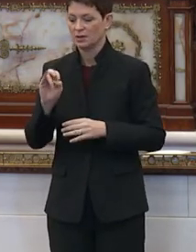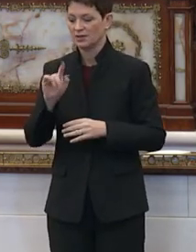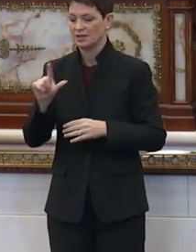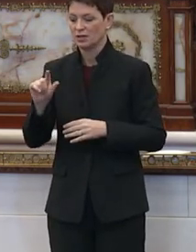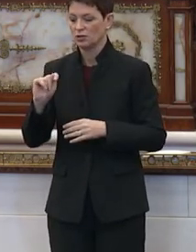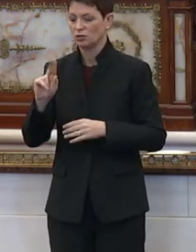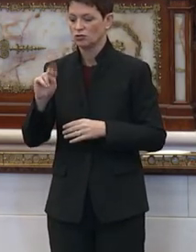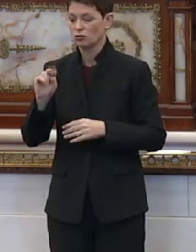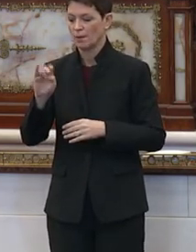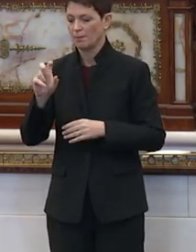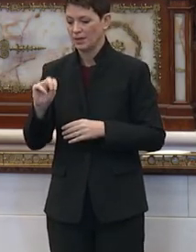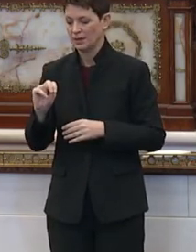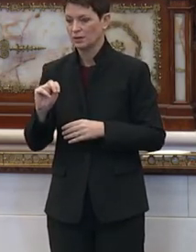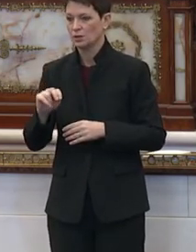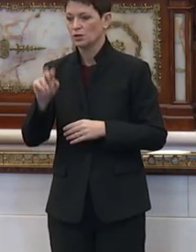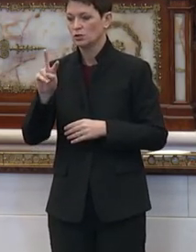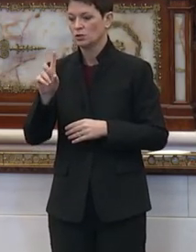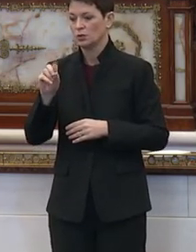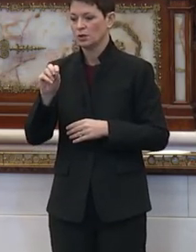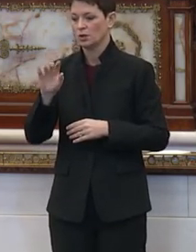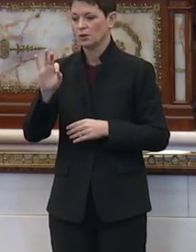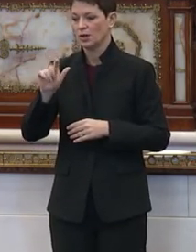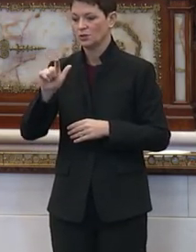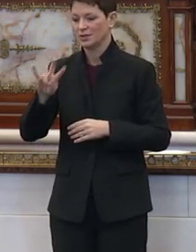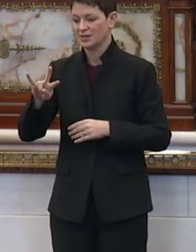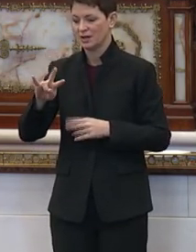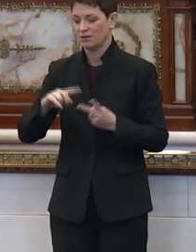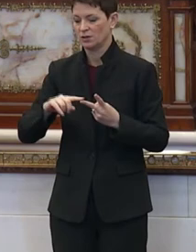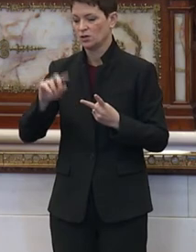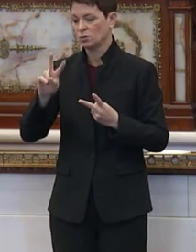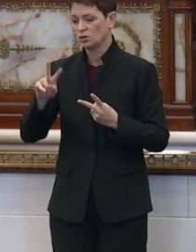Daniel Trubman, commenting on 210927 and